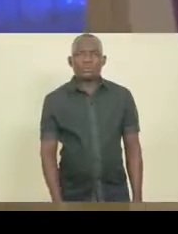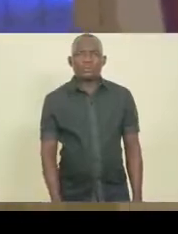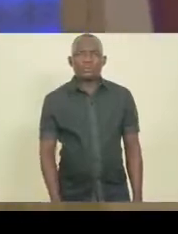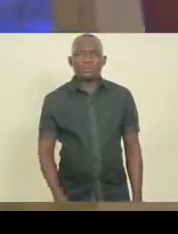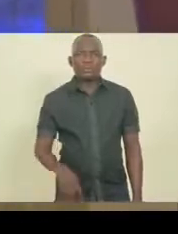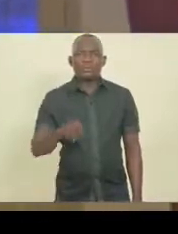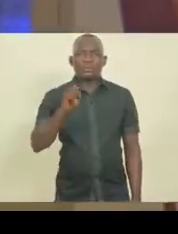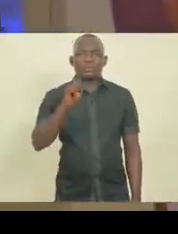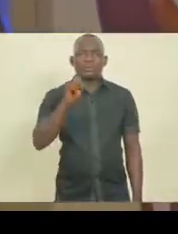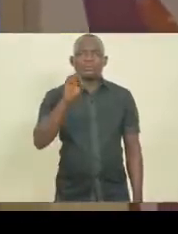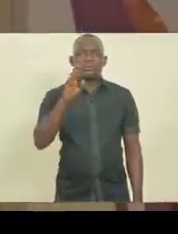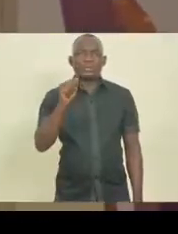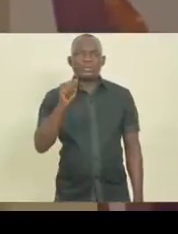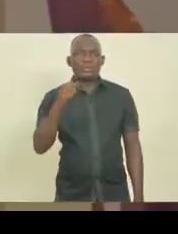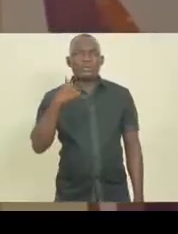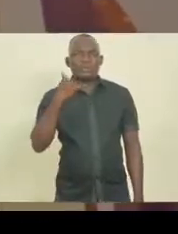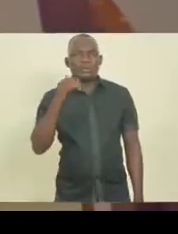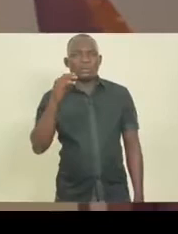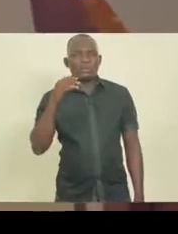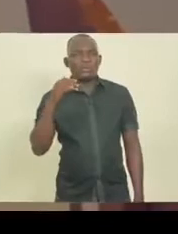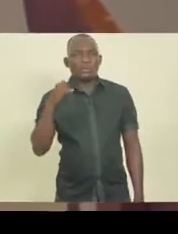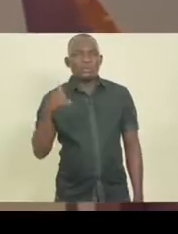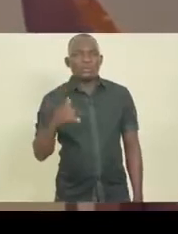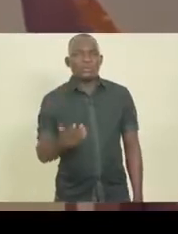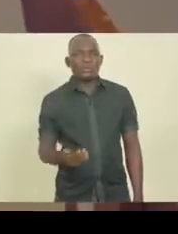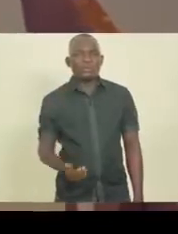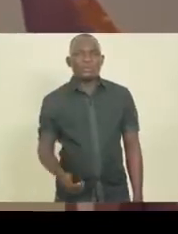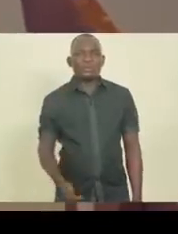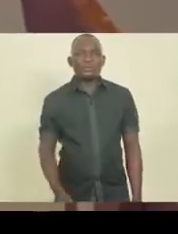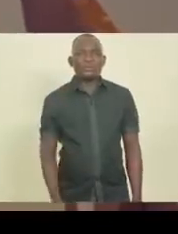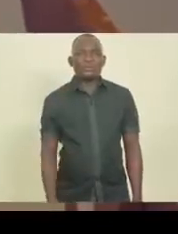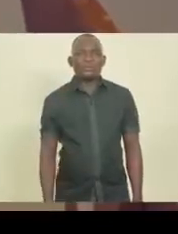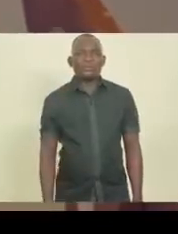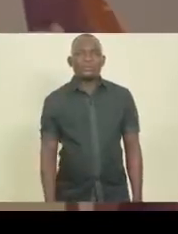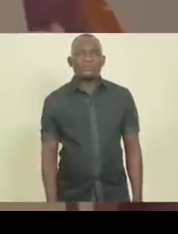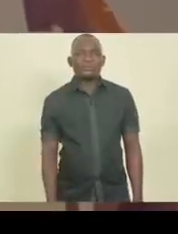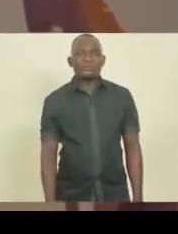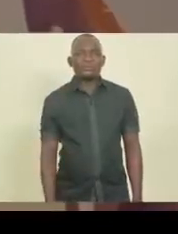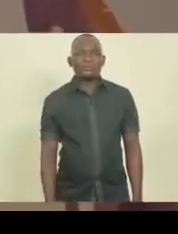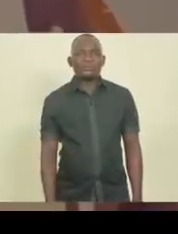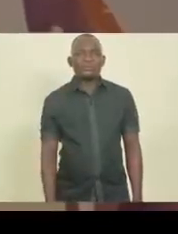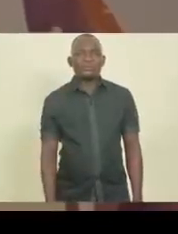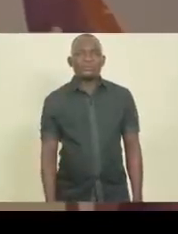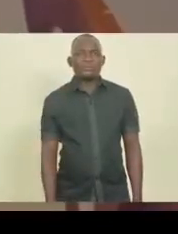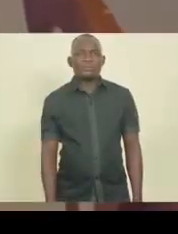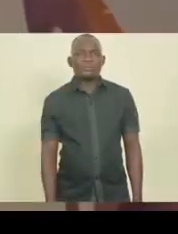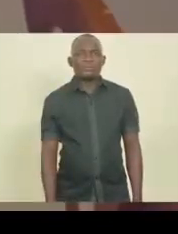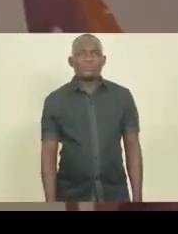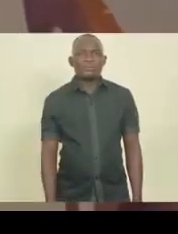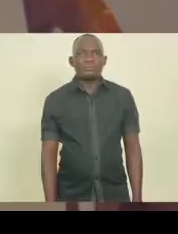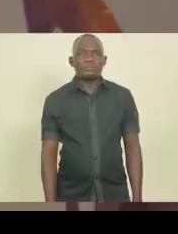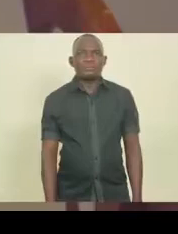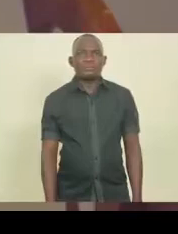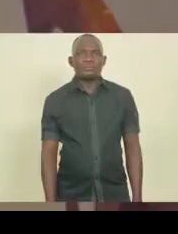Foundation, under its Access to Justice initiative, joins the international community to call for the promotion of the